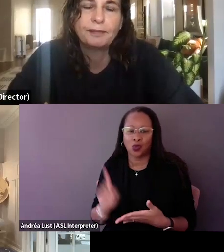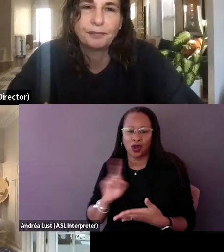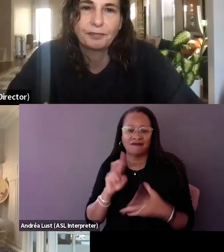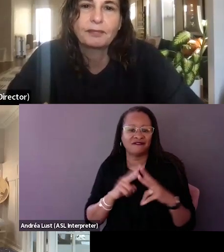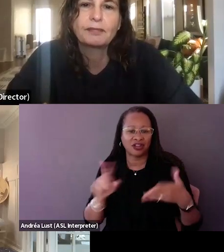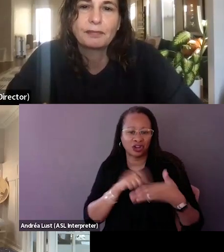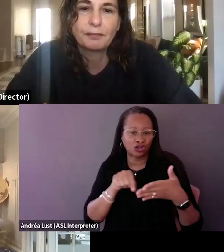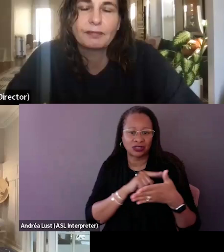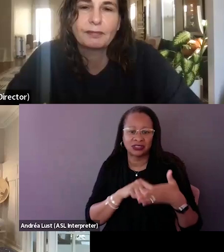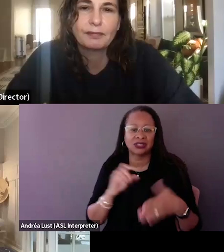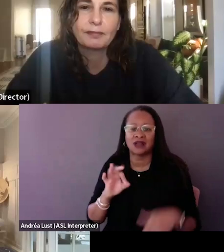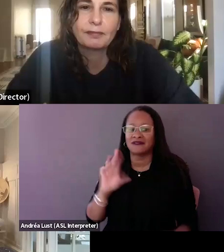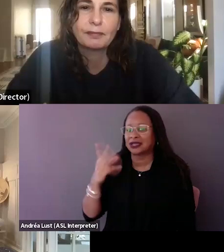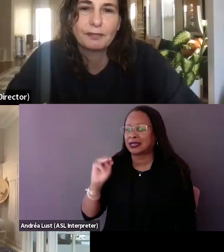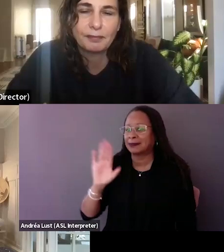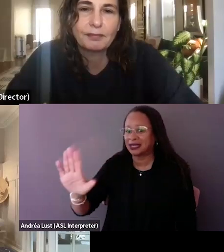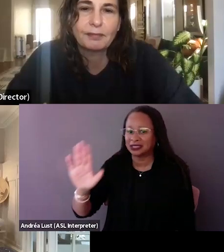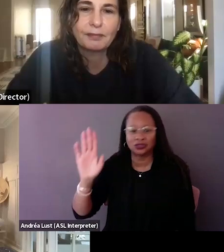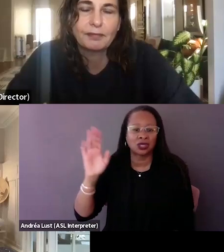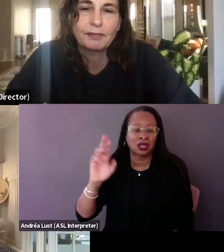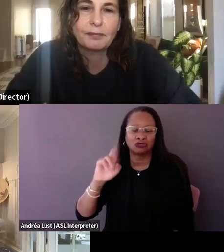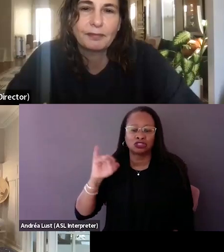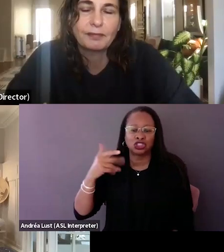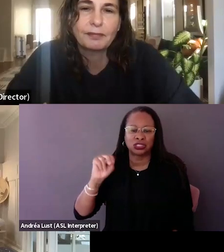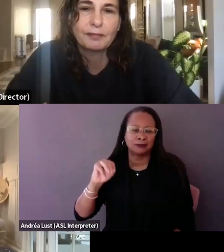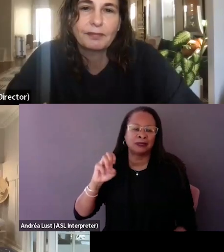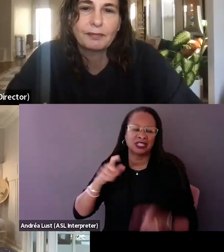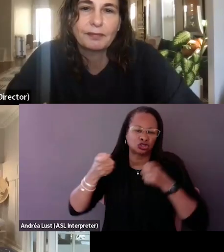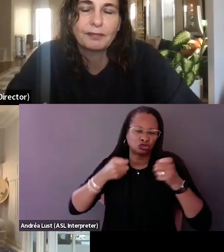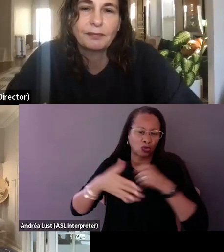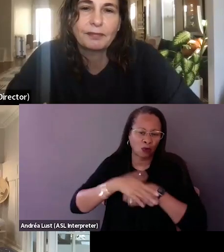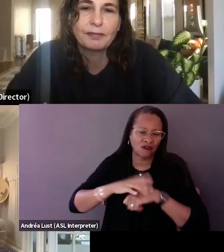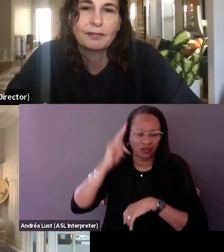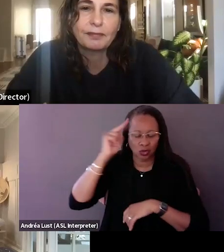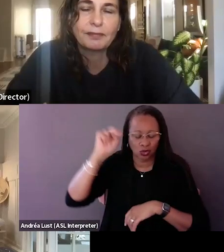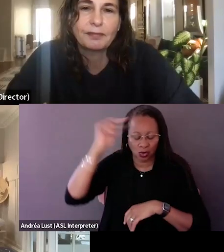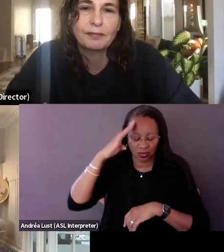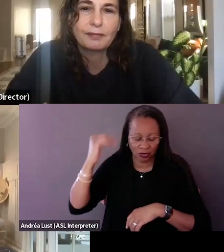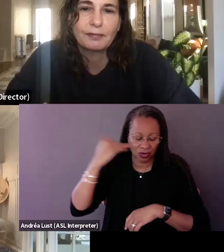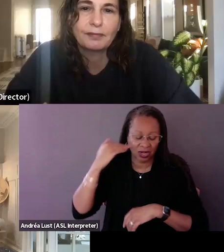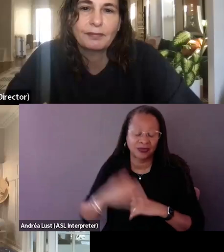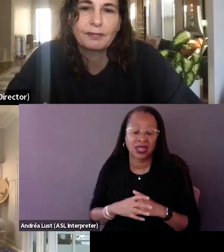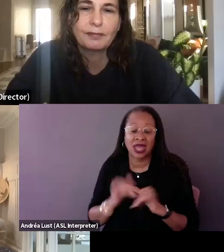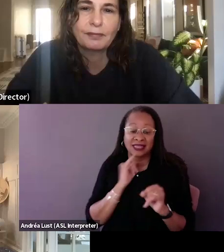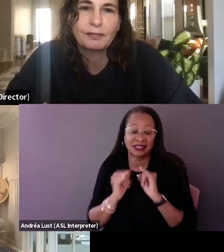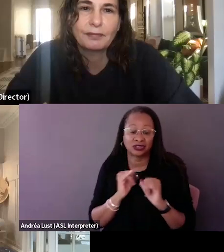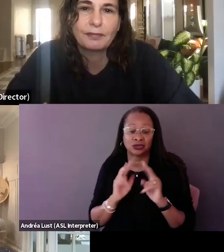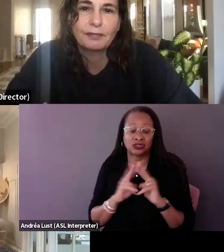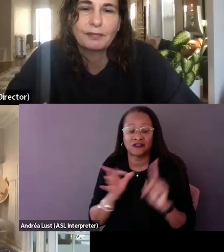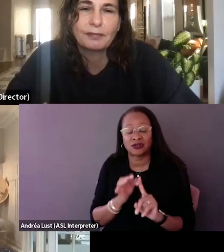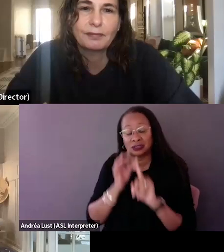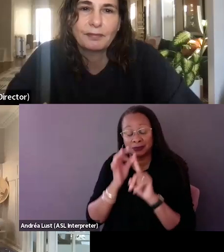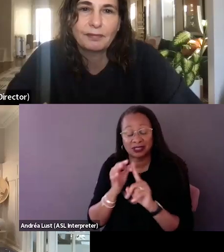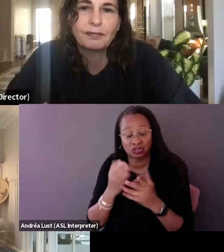the Kim regime on various different things. So I think the interview was just a very special case, because it